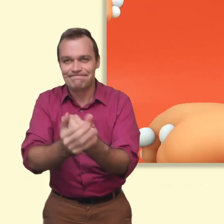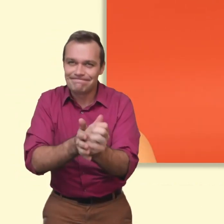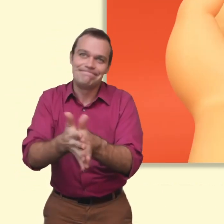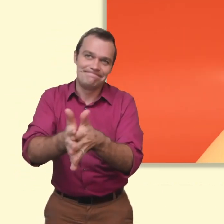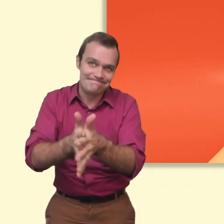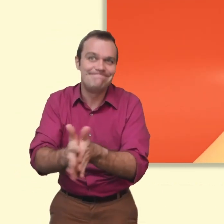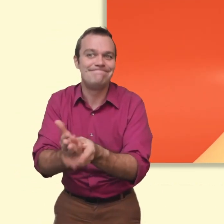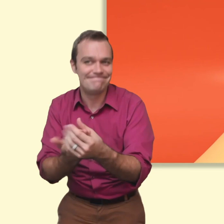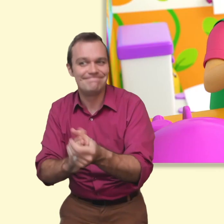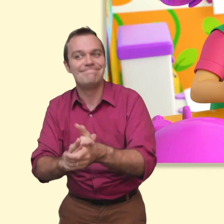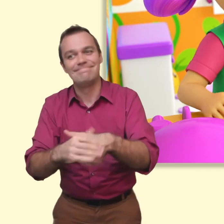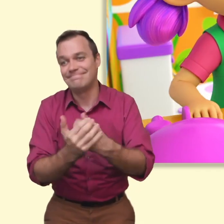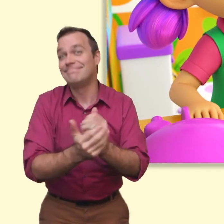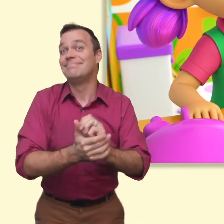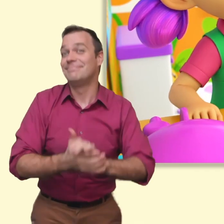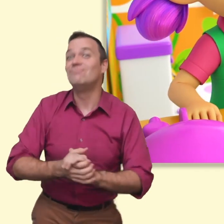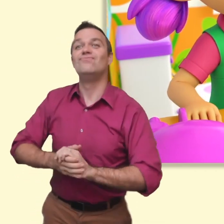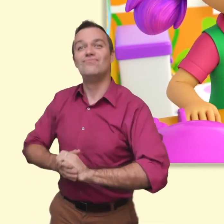wash your hands.